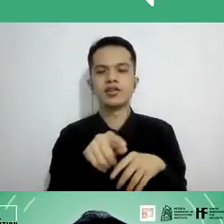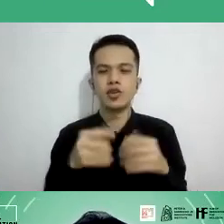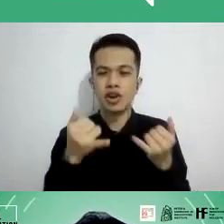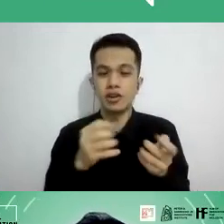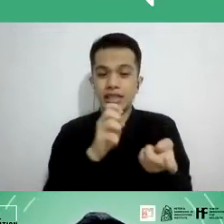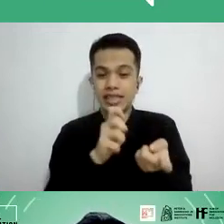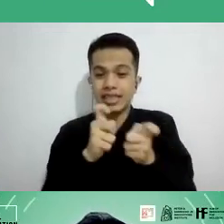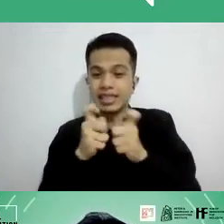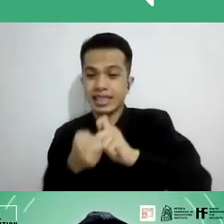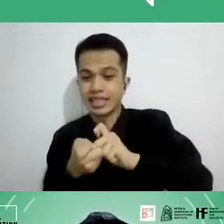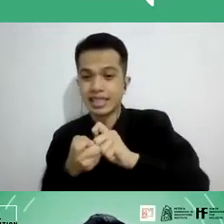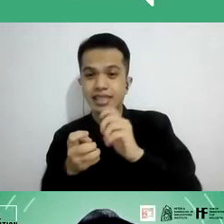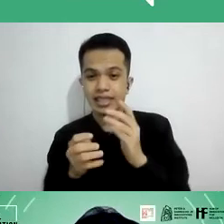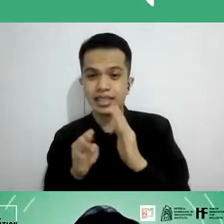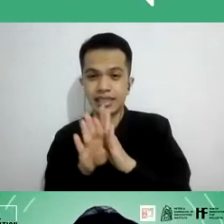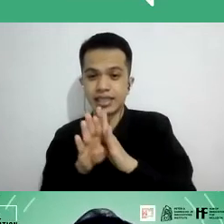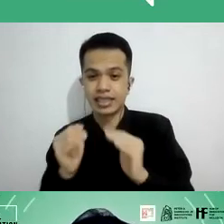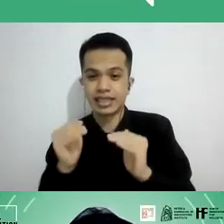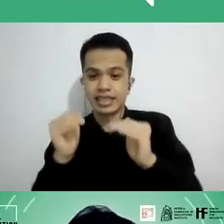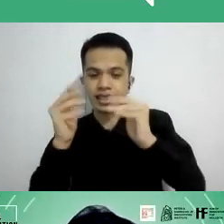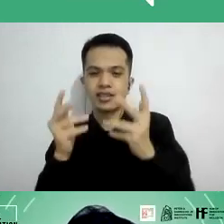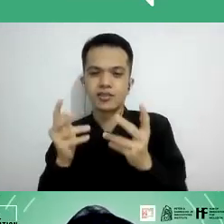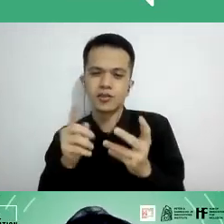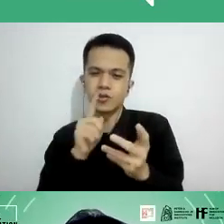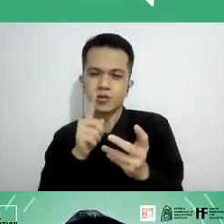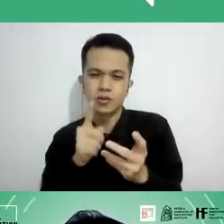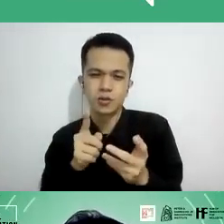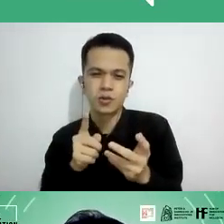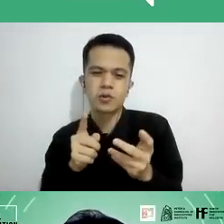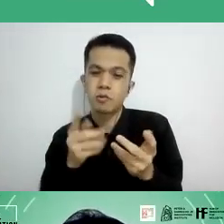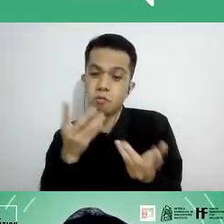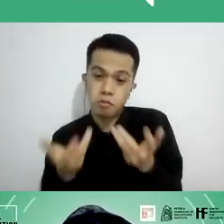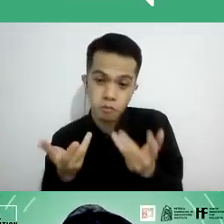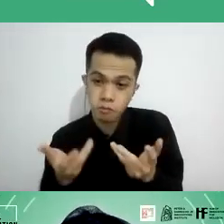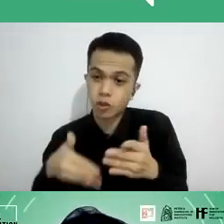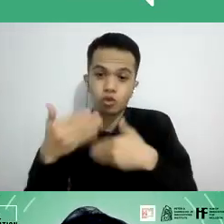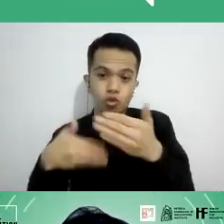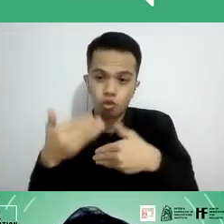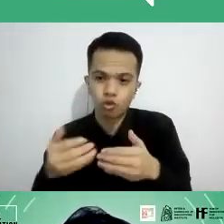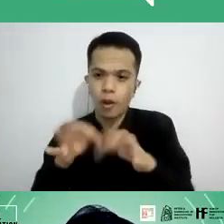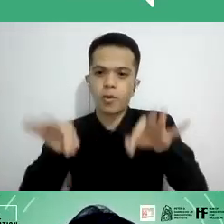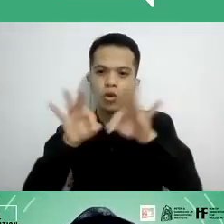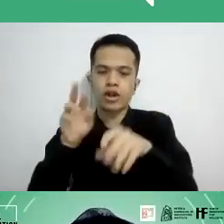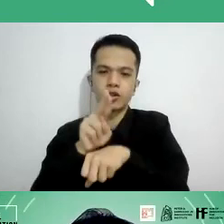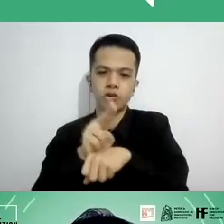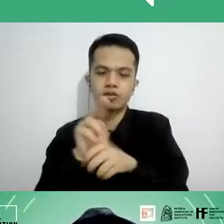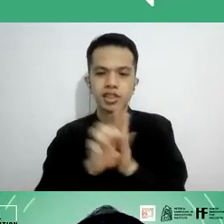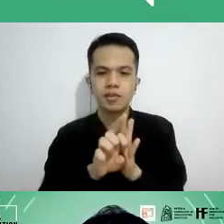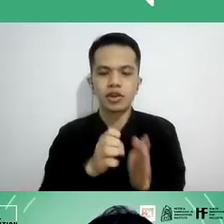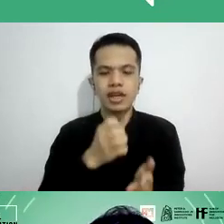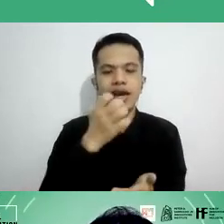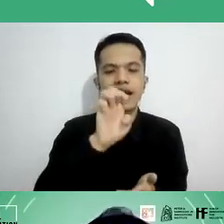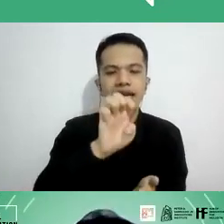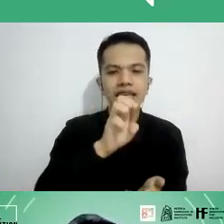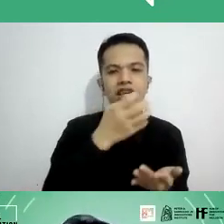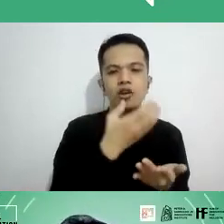evolve, they will, one way or another, be used. We saw it with the rise of e-commerce. We saw it with the